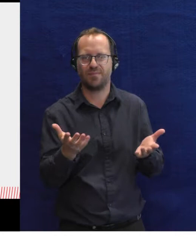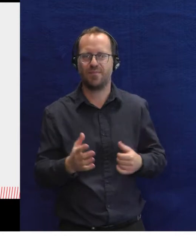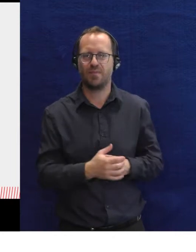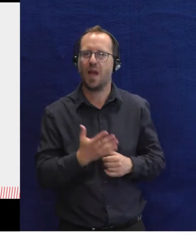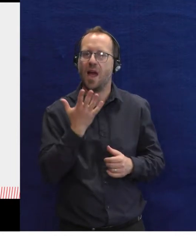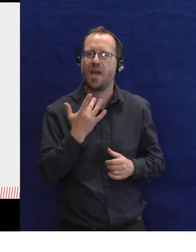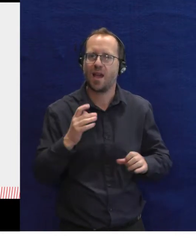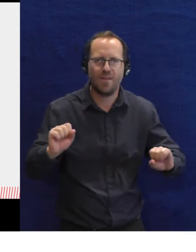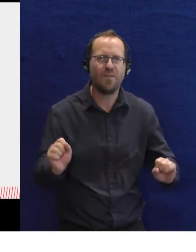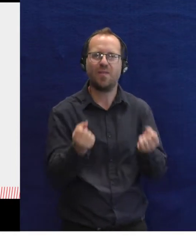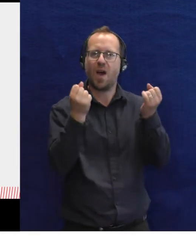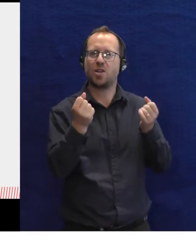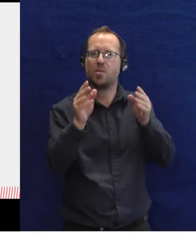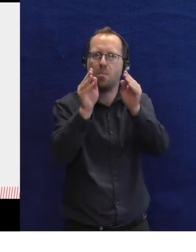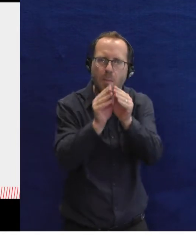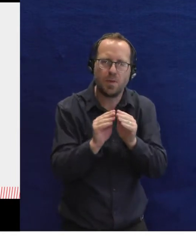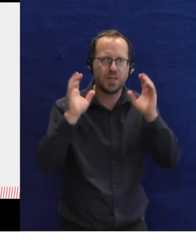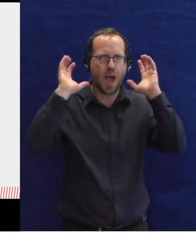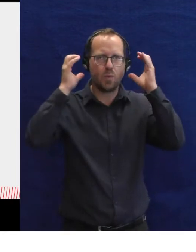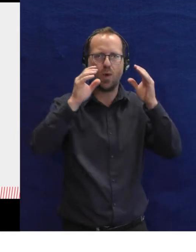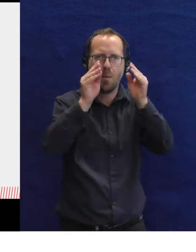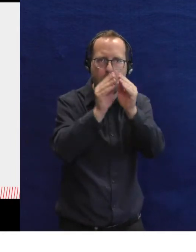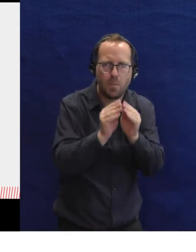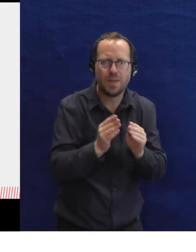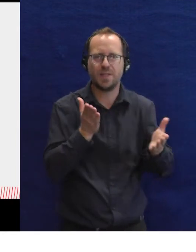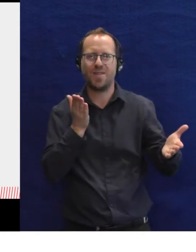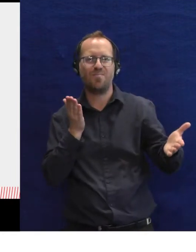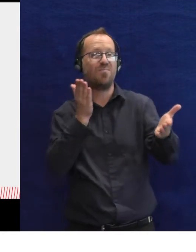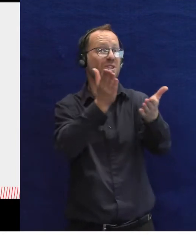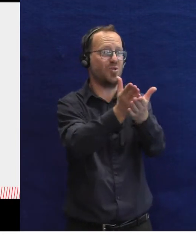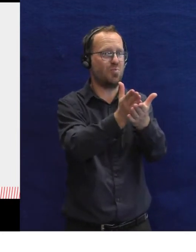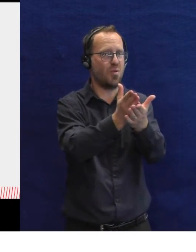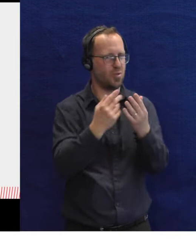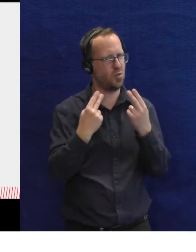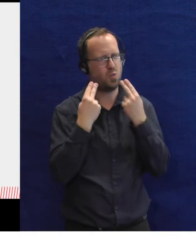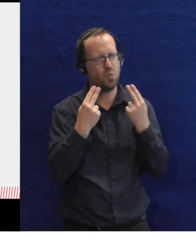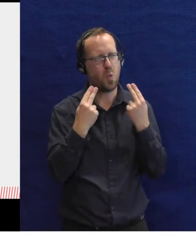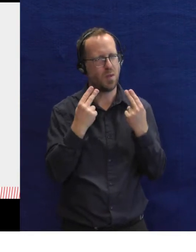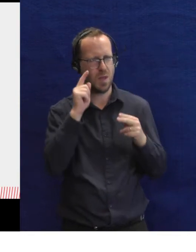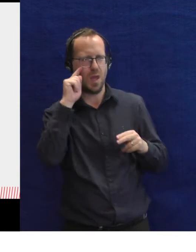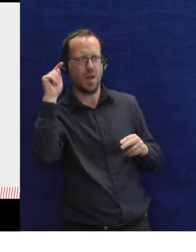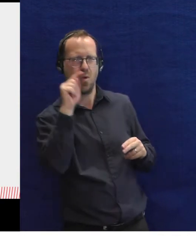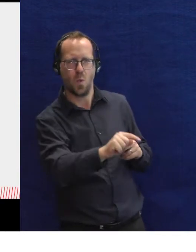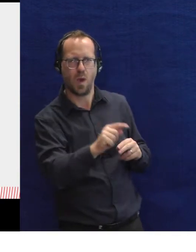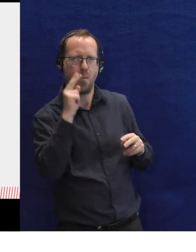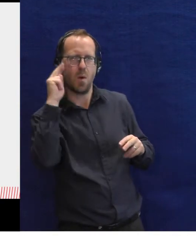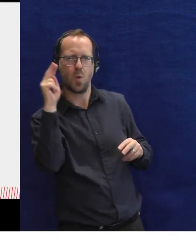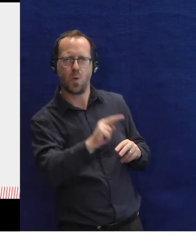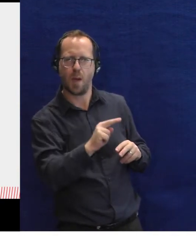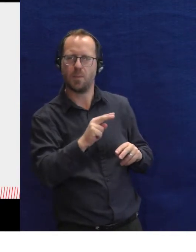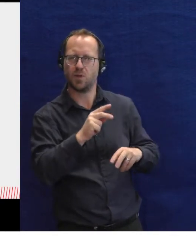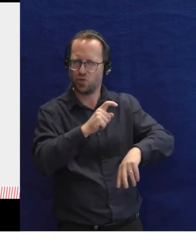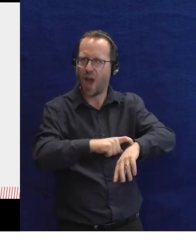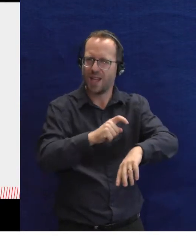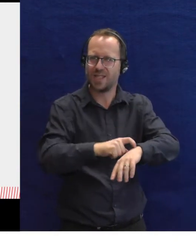audio description and add accessibility. And this was the key point for me when I decided we need a software for this.